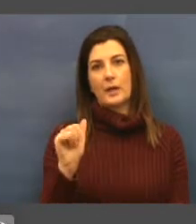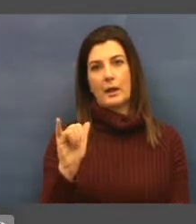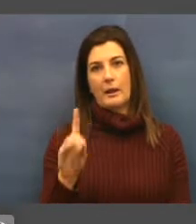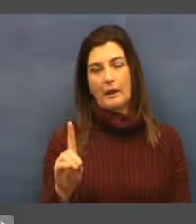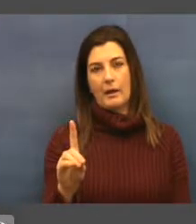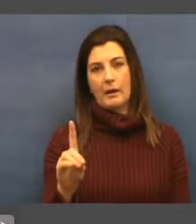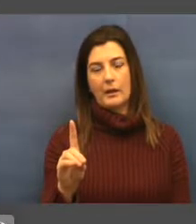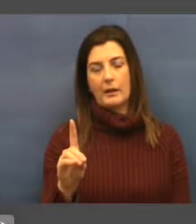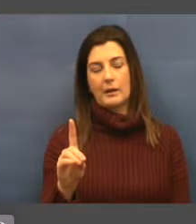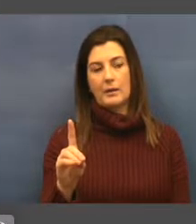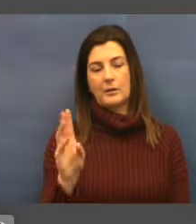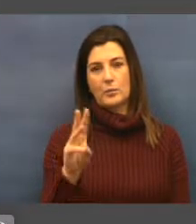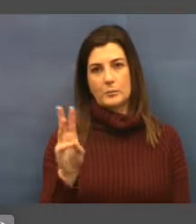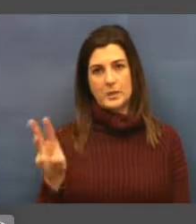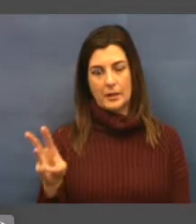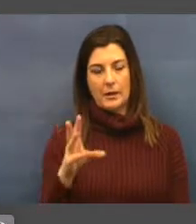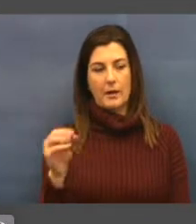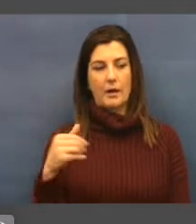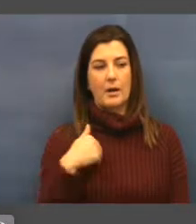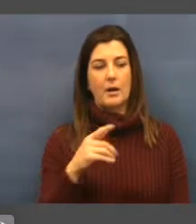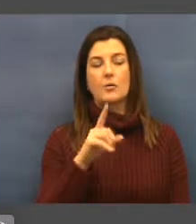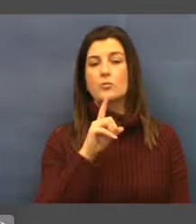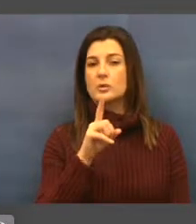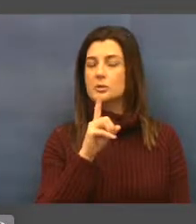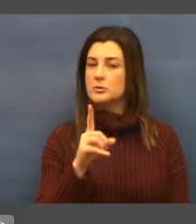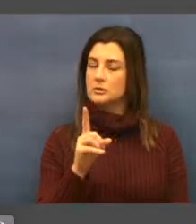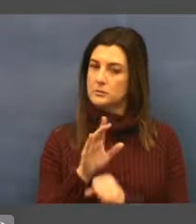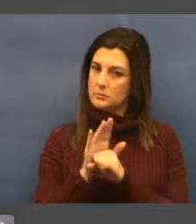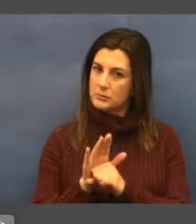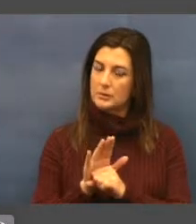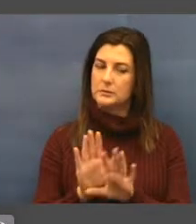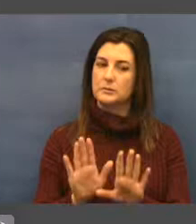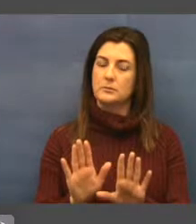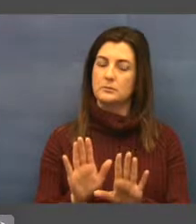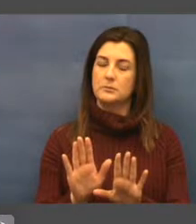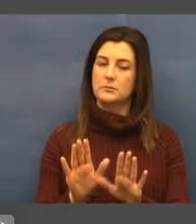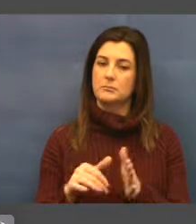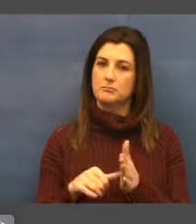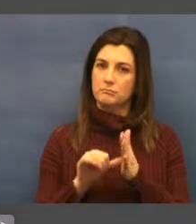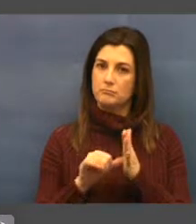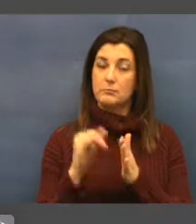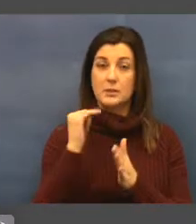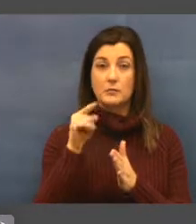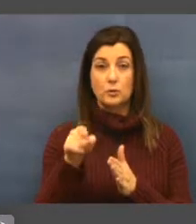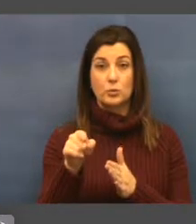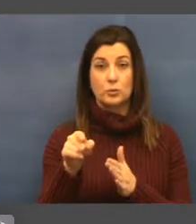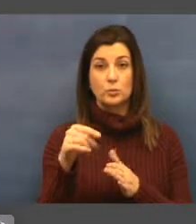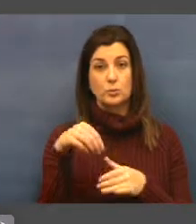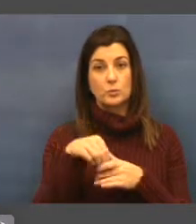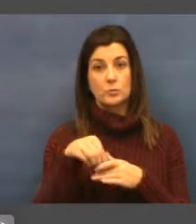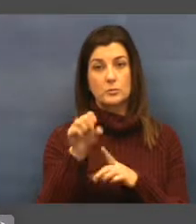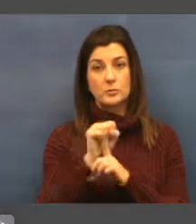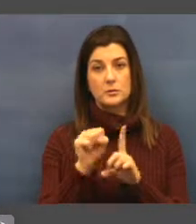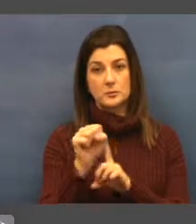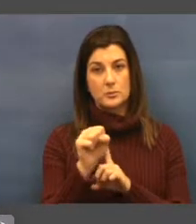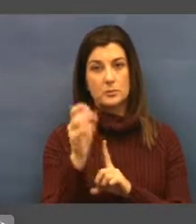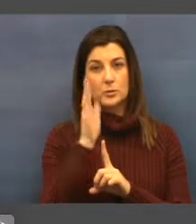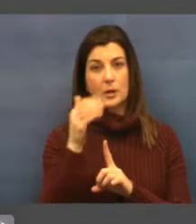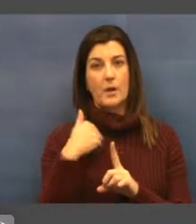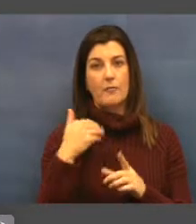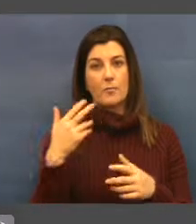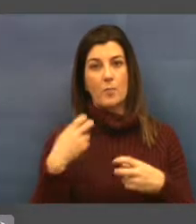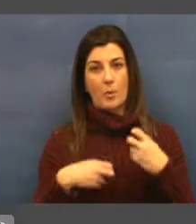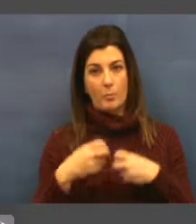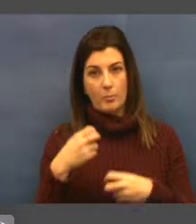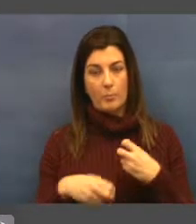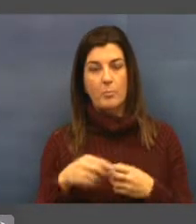good. And I would just really stress that if you are in a situation where you're going to have issues